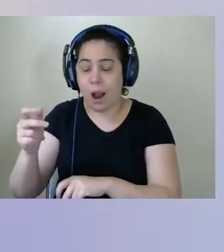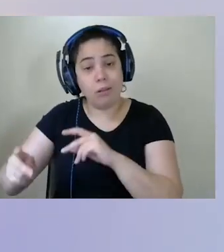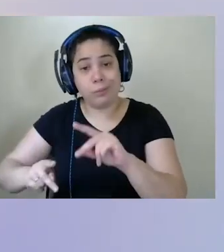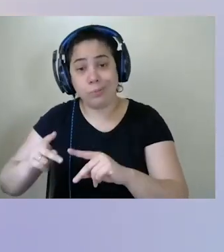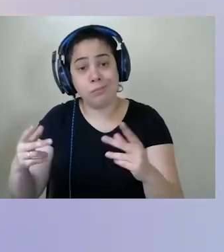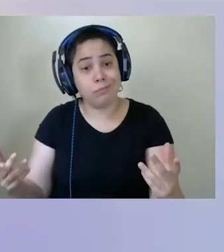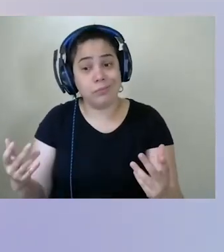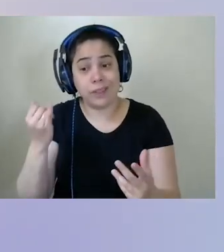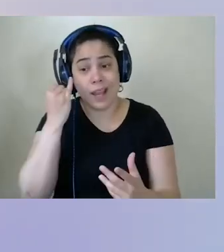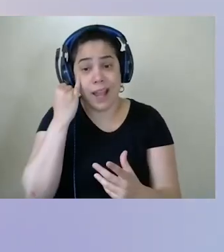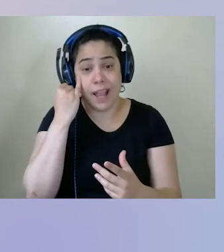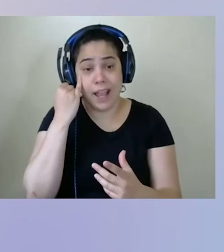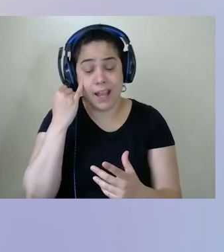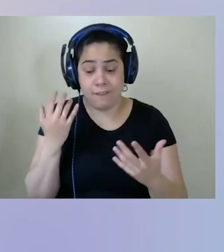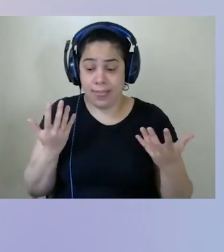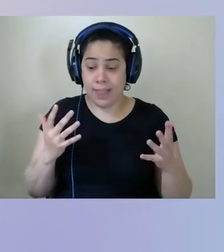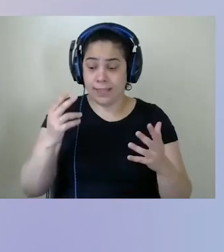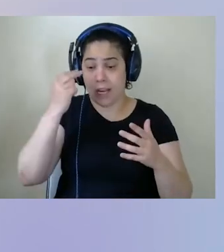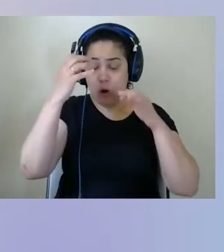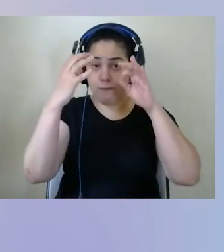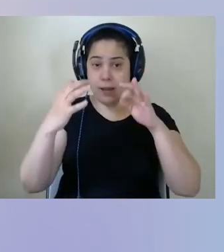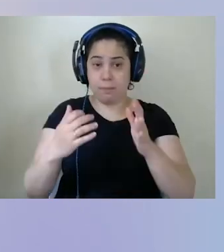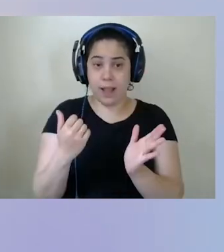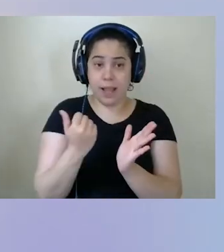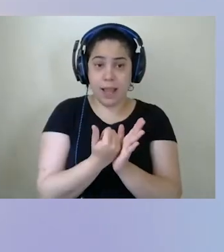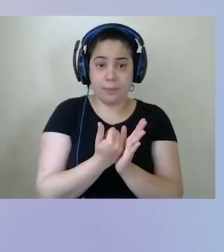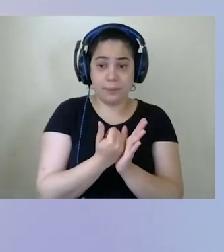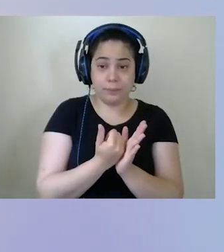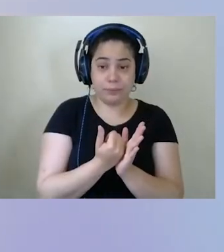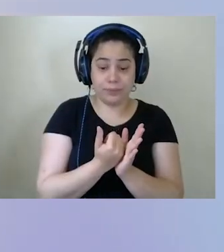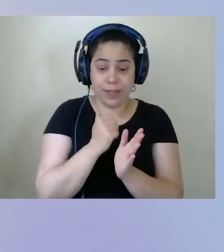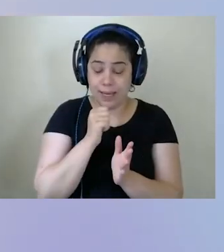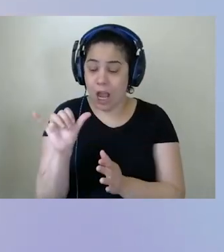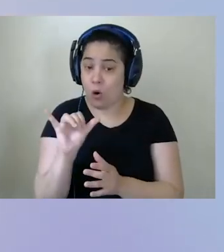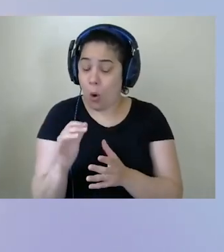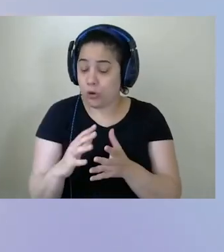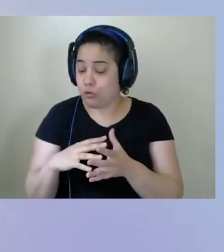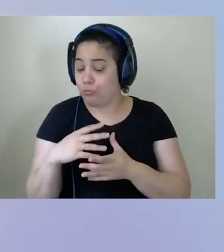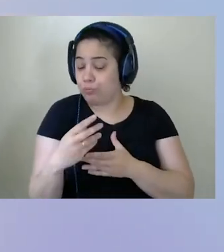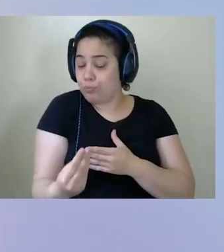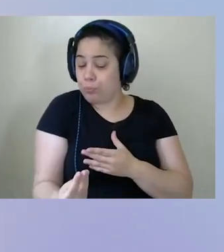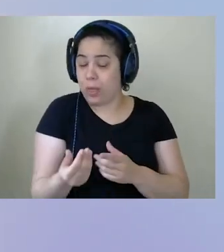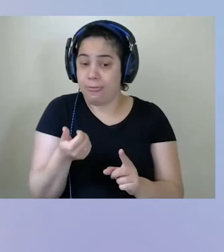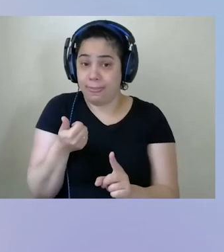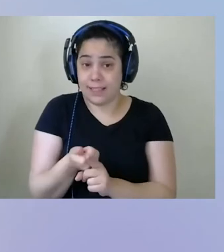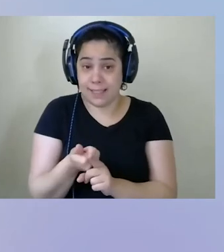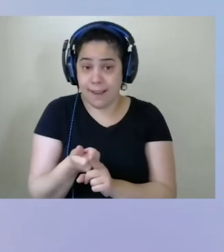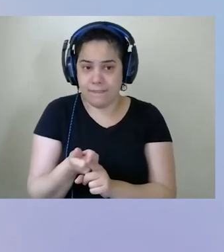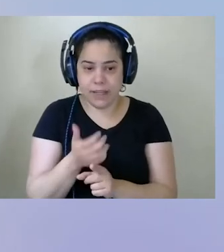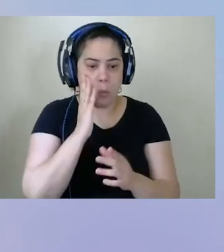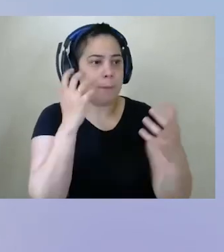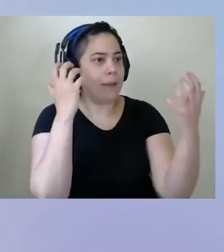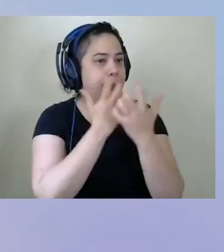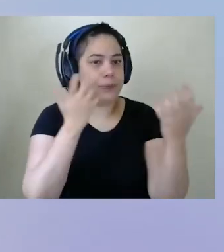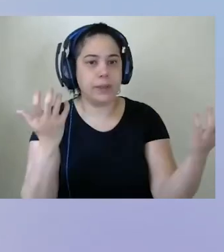that neurofeedback did, and it didn't eventually bring about a sense of self as well, that would be incredible as